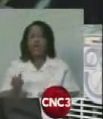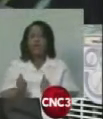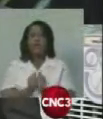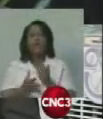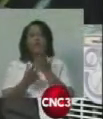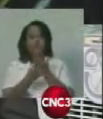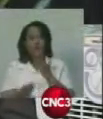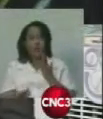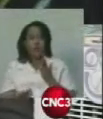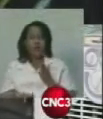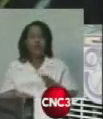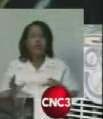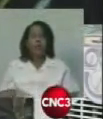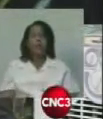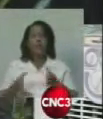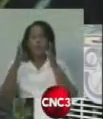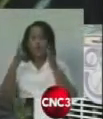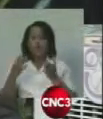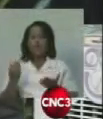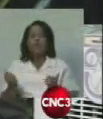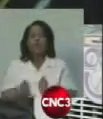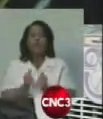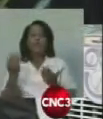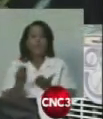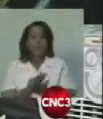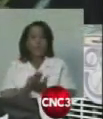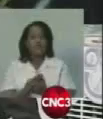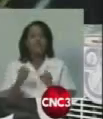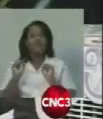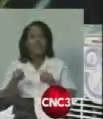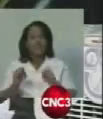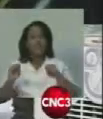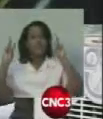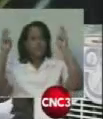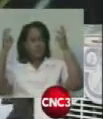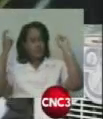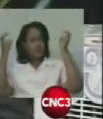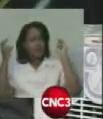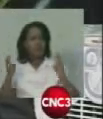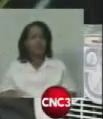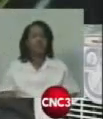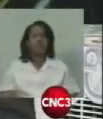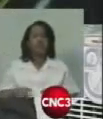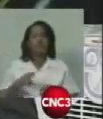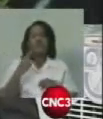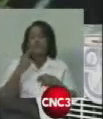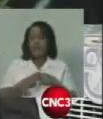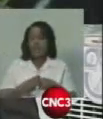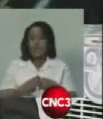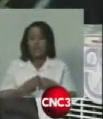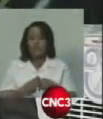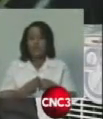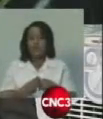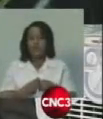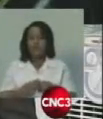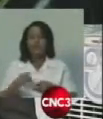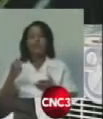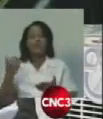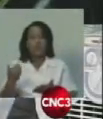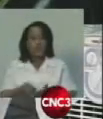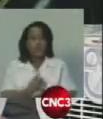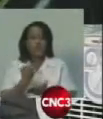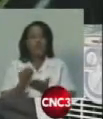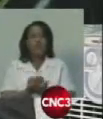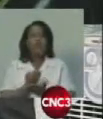$2.75 per MMBTU. The budget facing the issues, turning the economy around, partnering with all one people. Now, we've